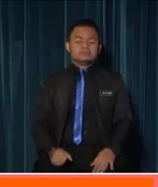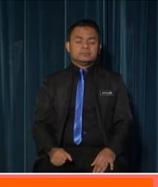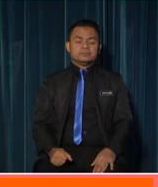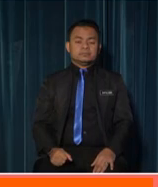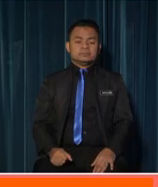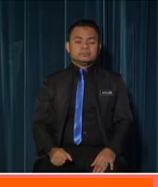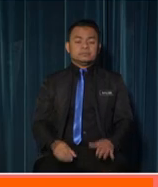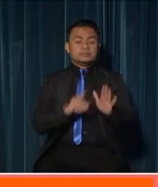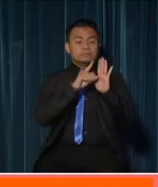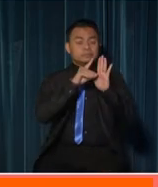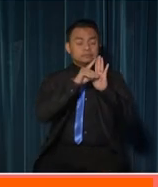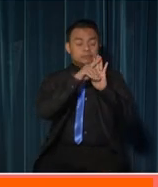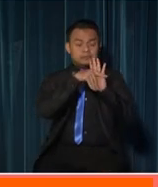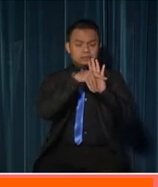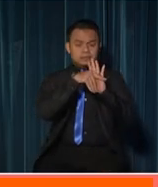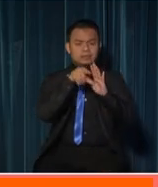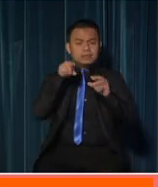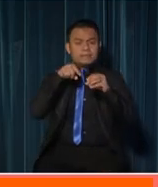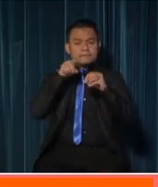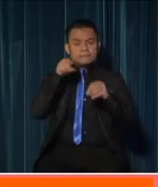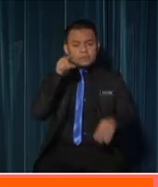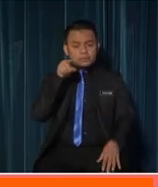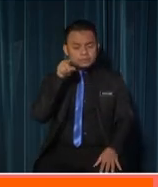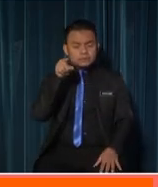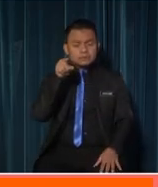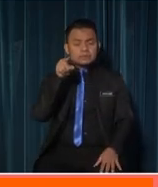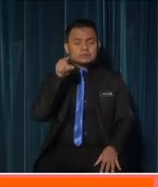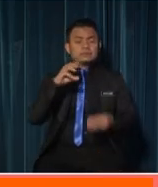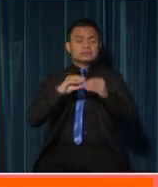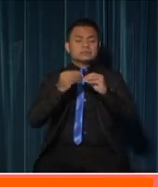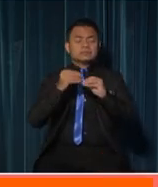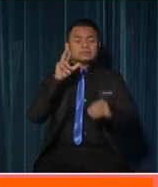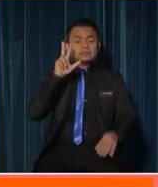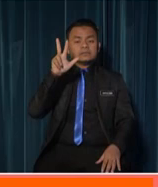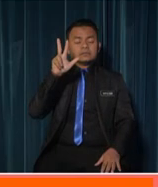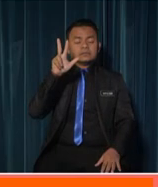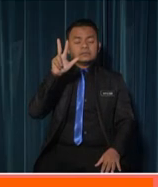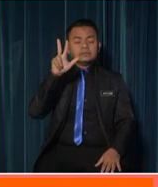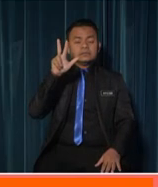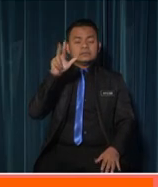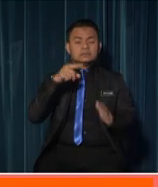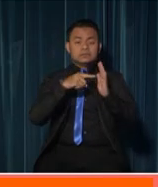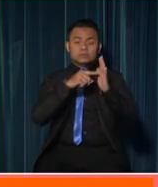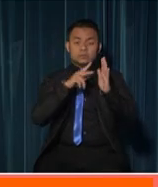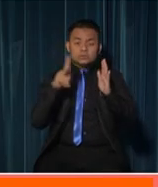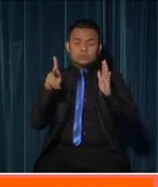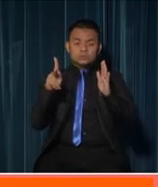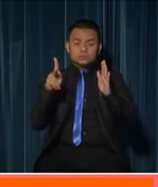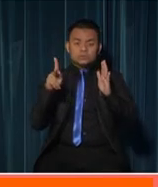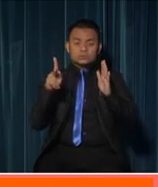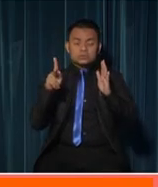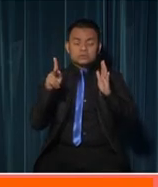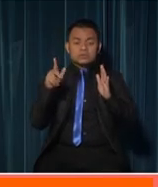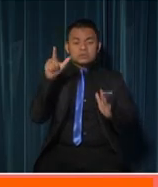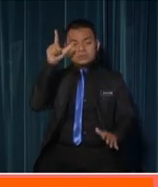minute hand is pointing at number 3. It shows a quarter of